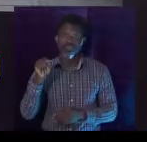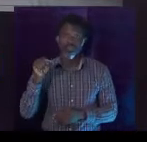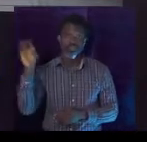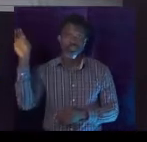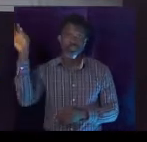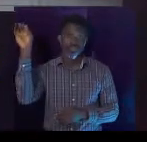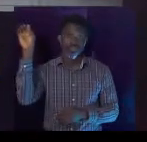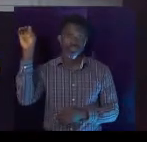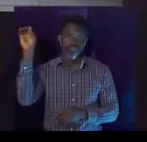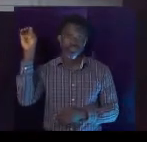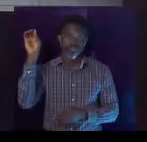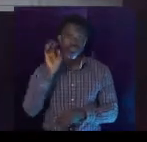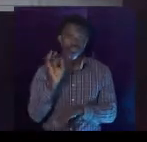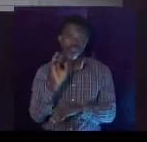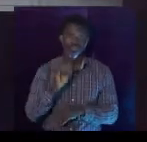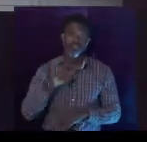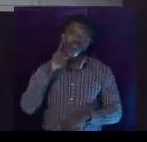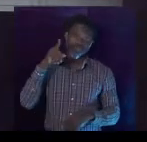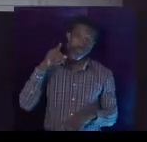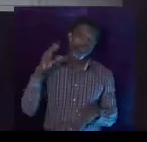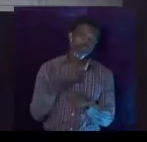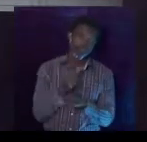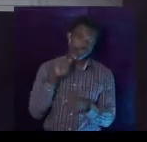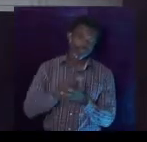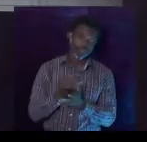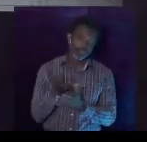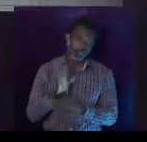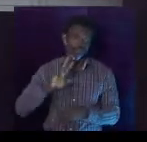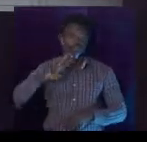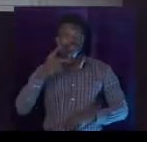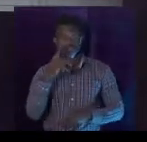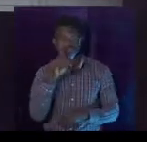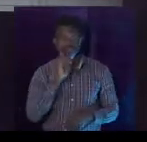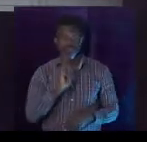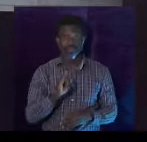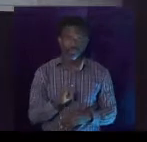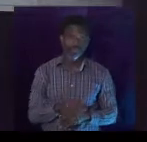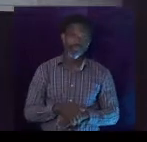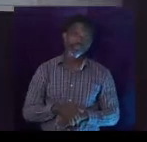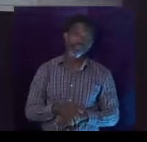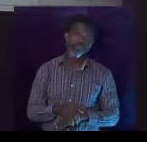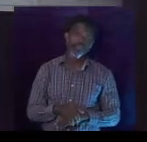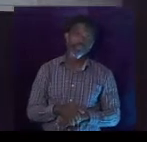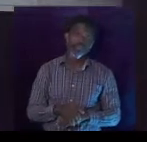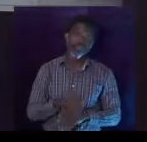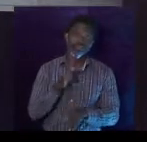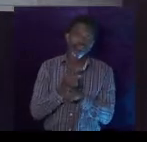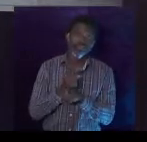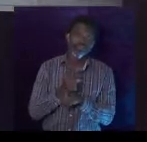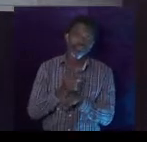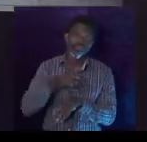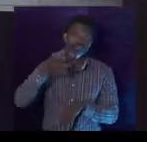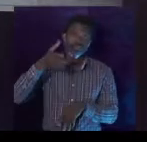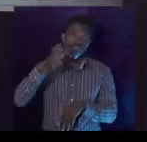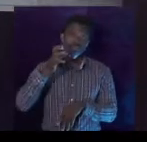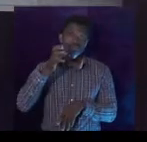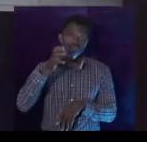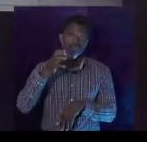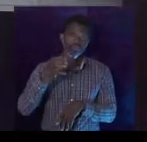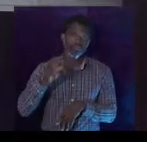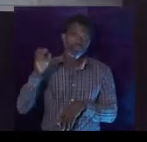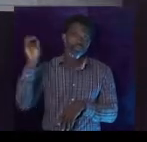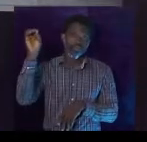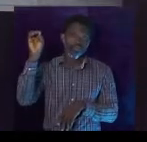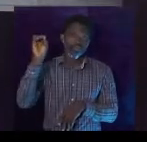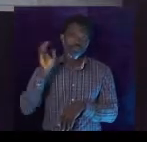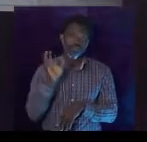20 degrees Celsius. I believe you got that right. Second one is also easy. It stops just on 100,